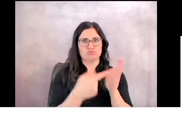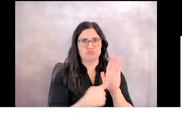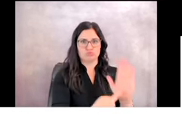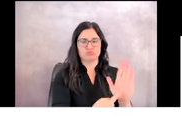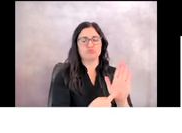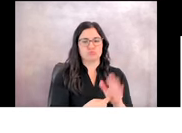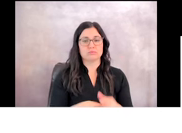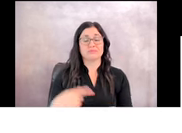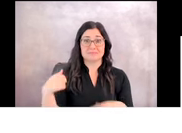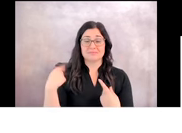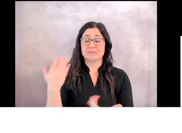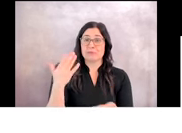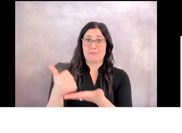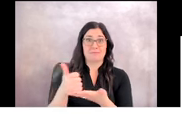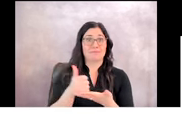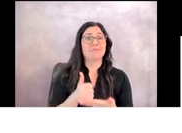And that's been really helpful.